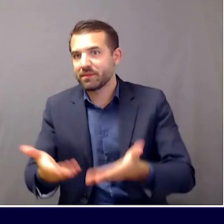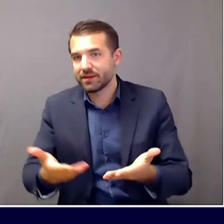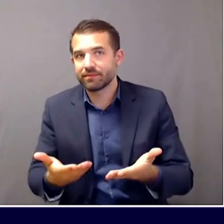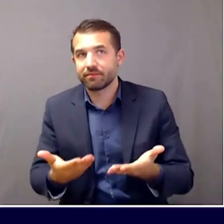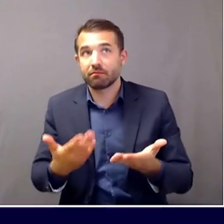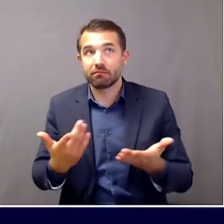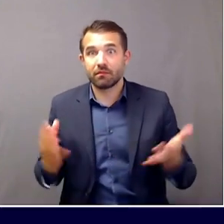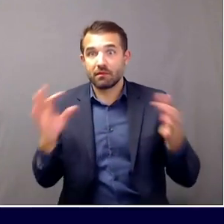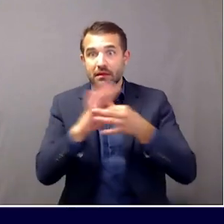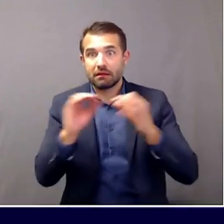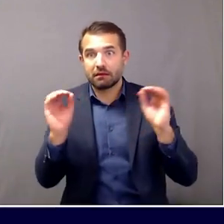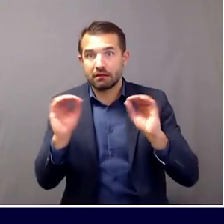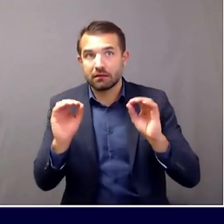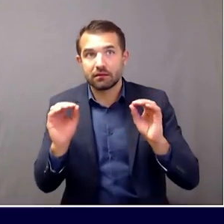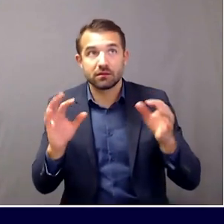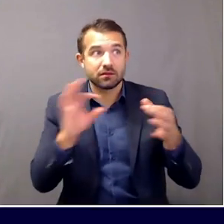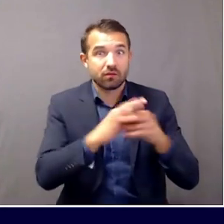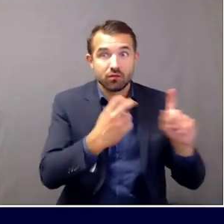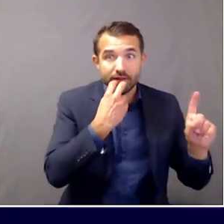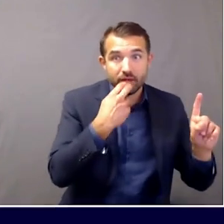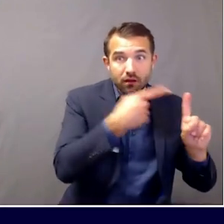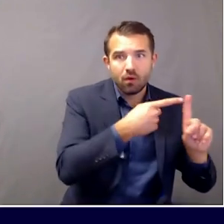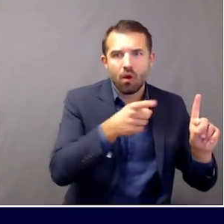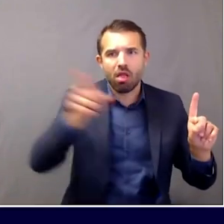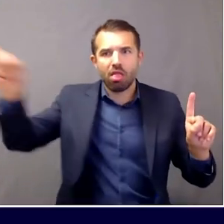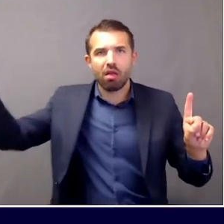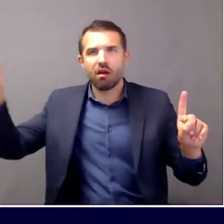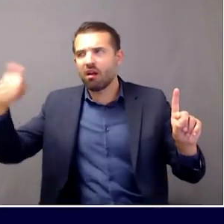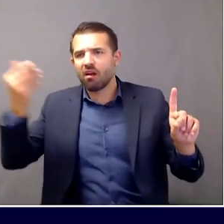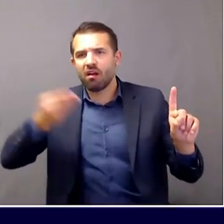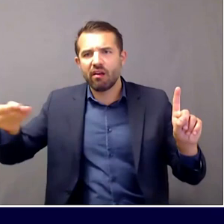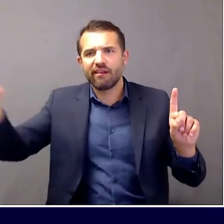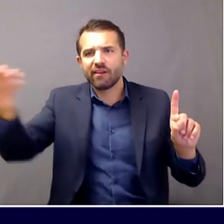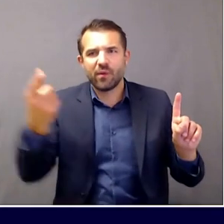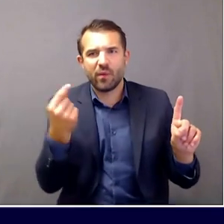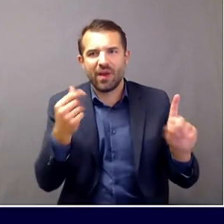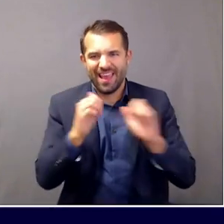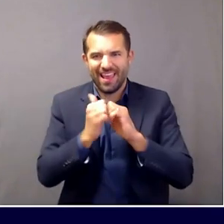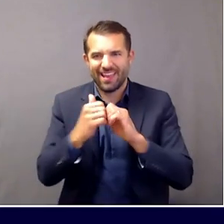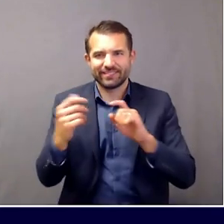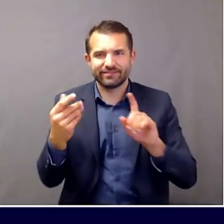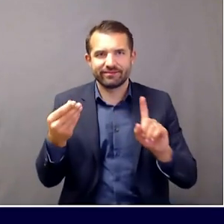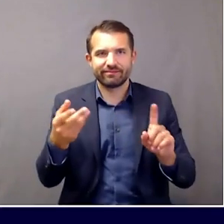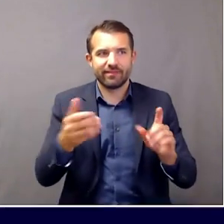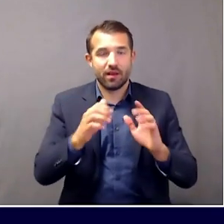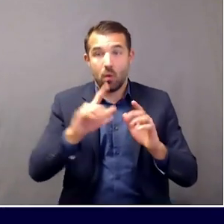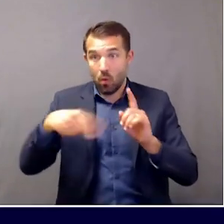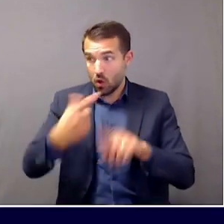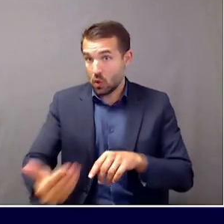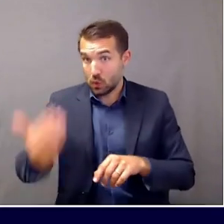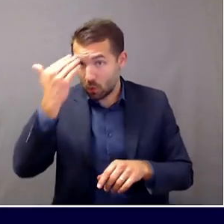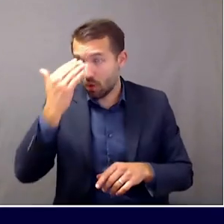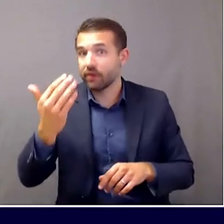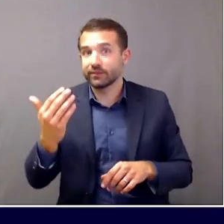that may have occurred on October 3rd and 4th. But again, our goal is to let people know of what we know in a manner to be transparent